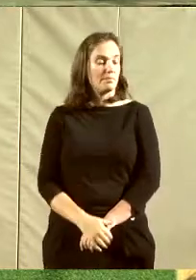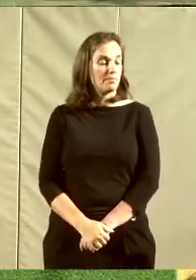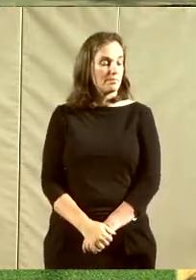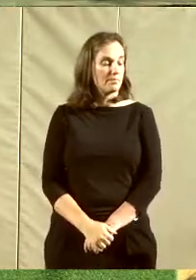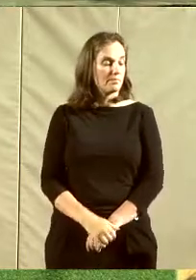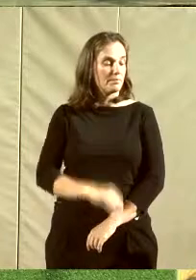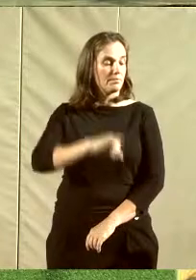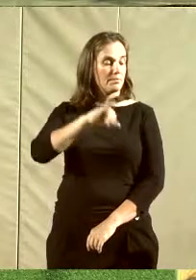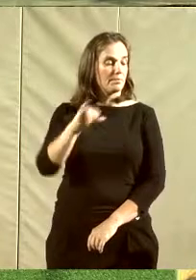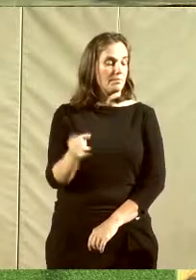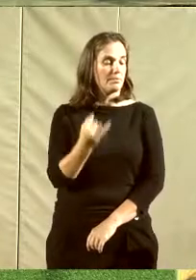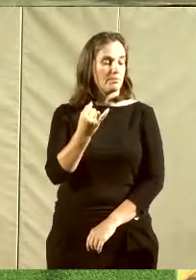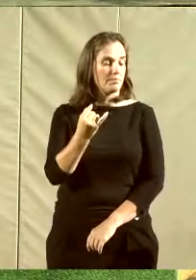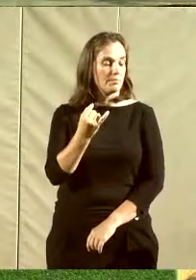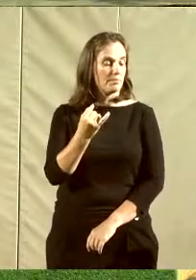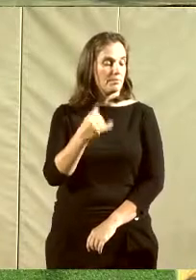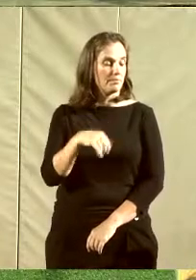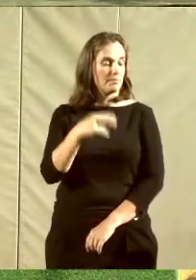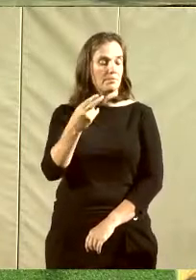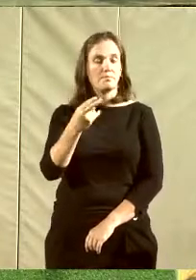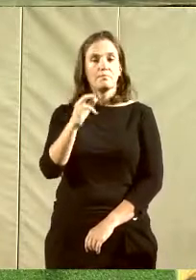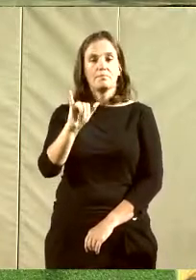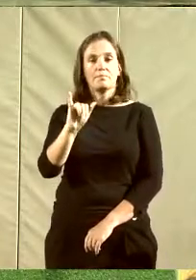Joseph Hyatt.